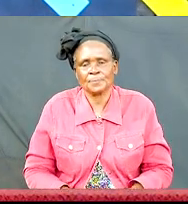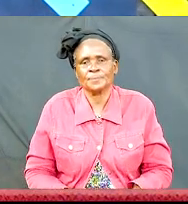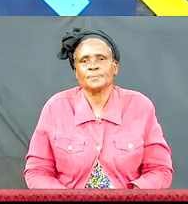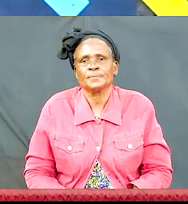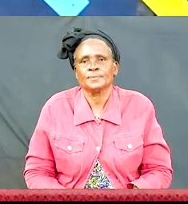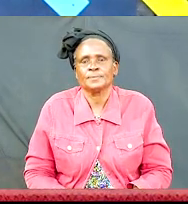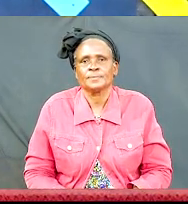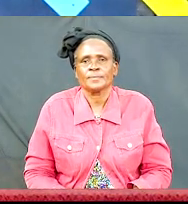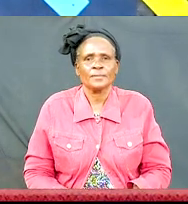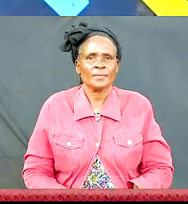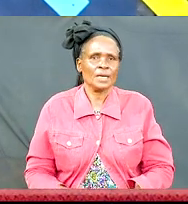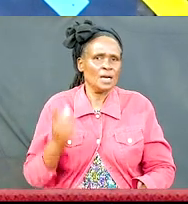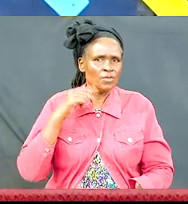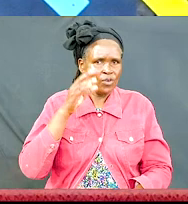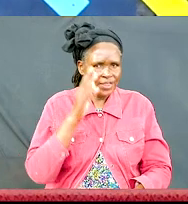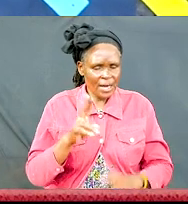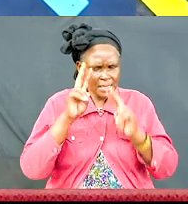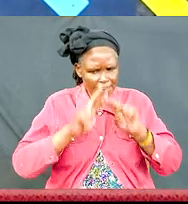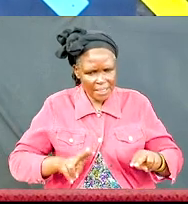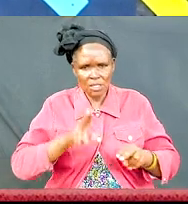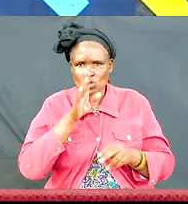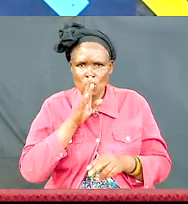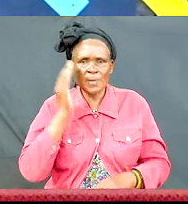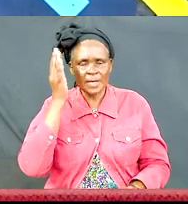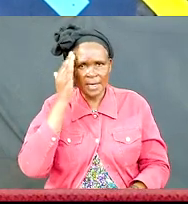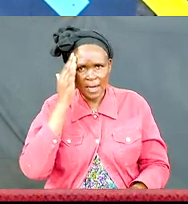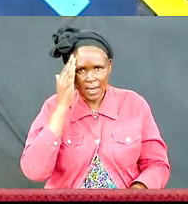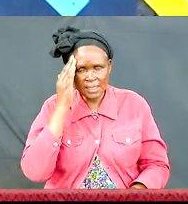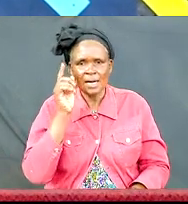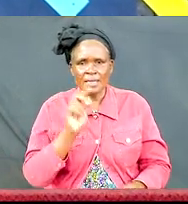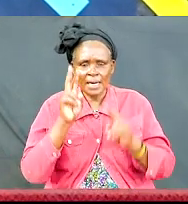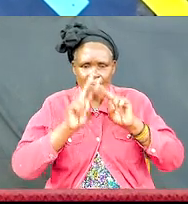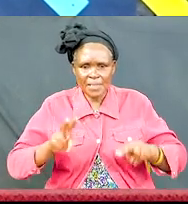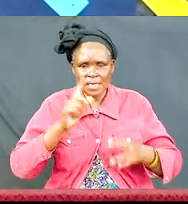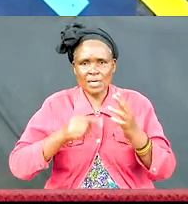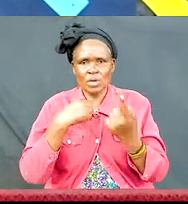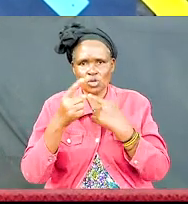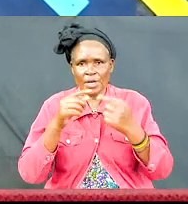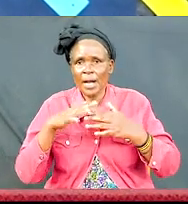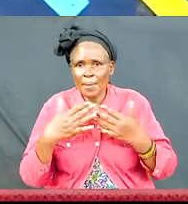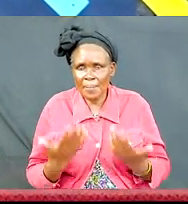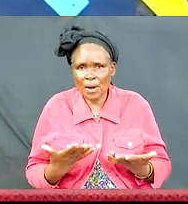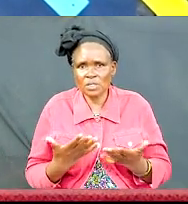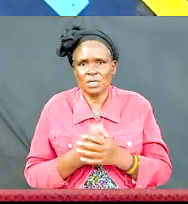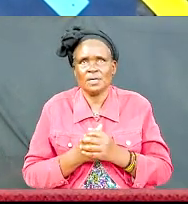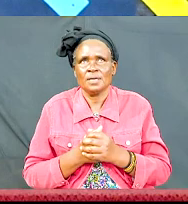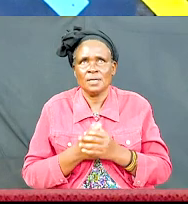For that peace to be realized, that peace that we are talking about, number